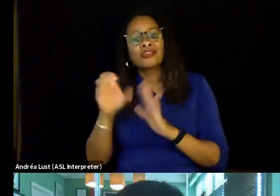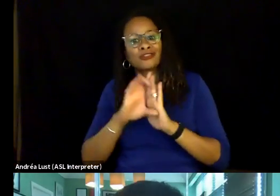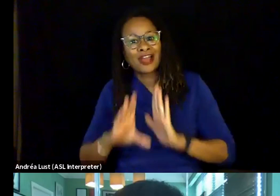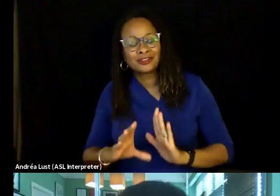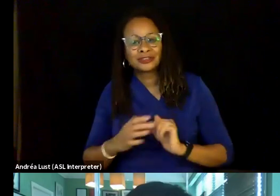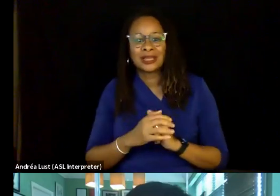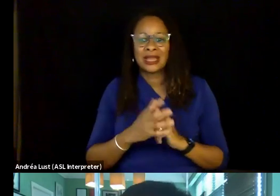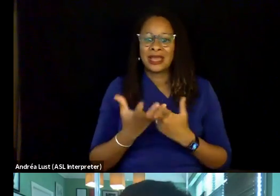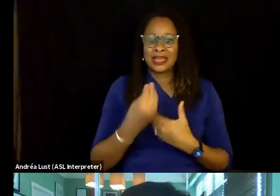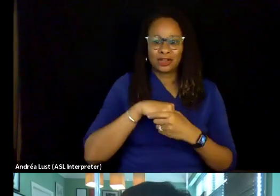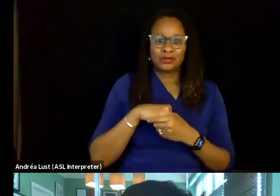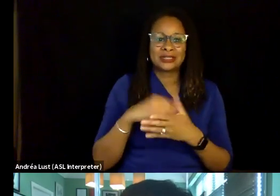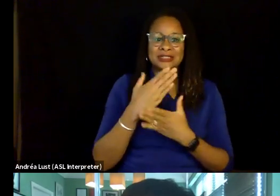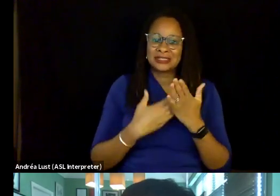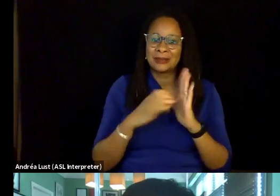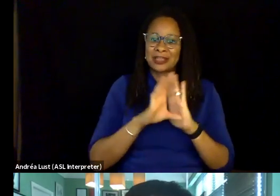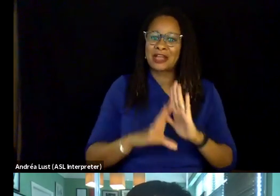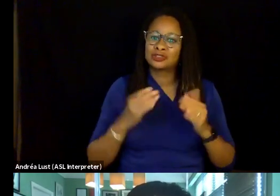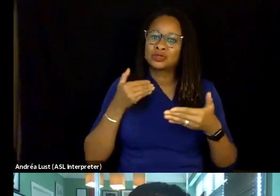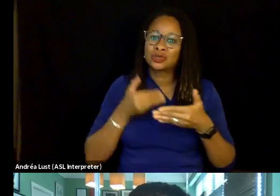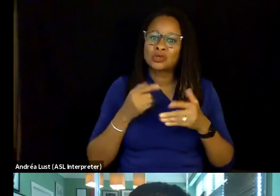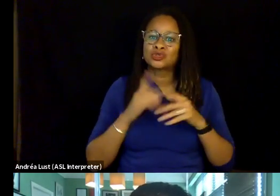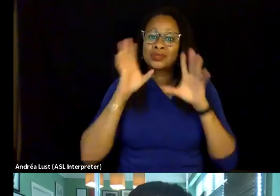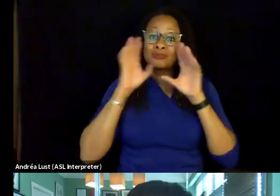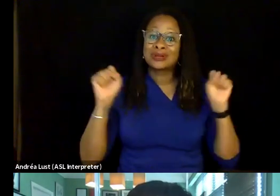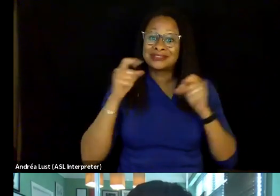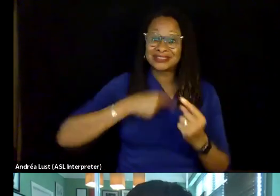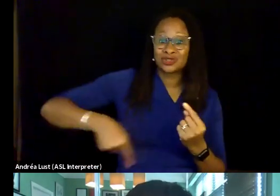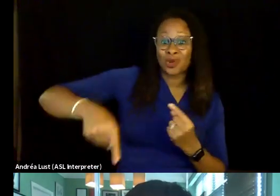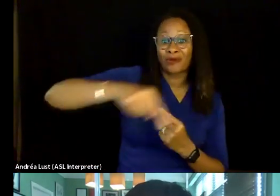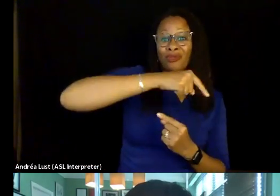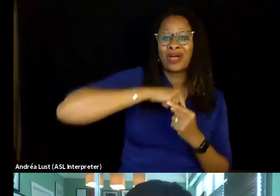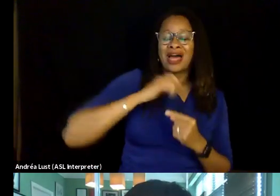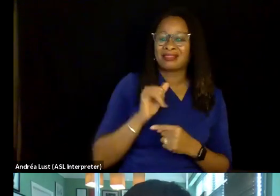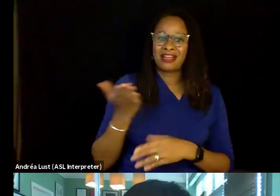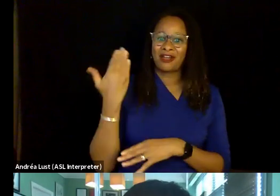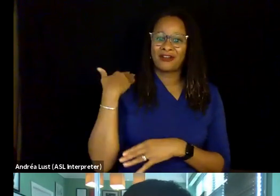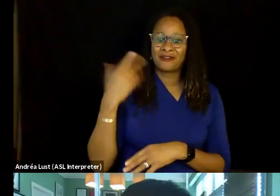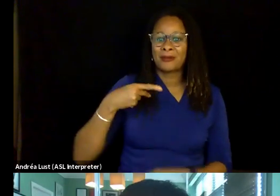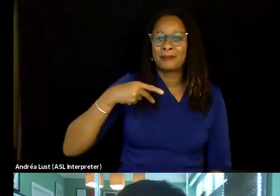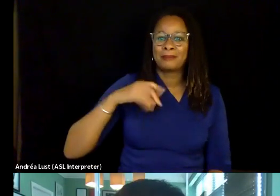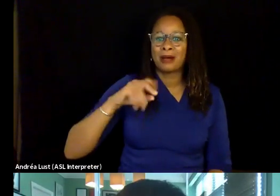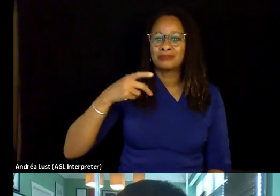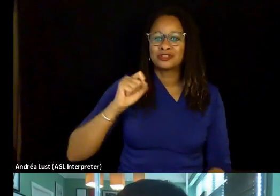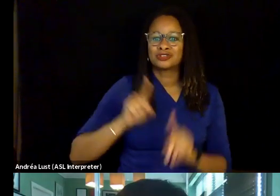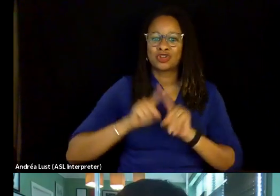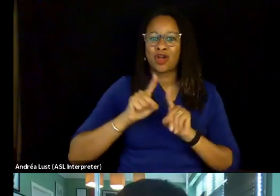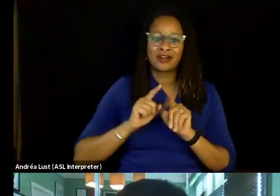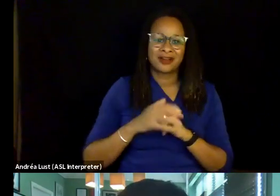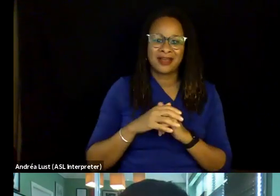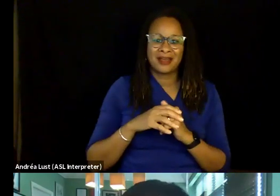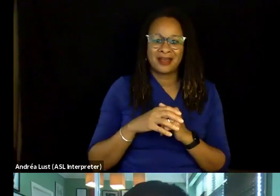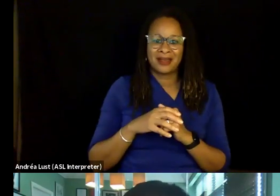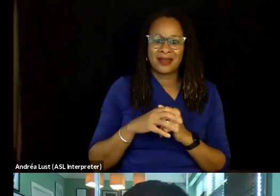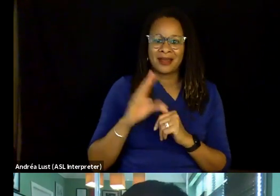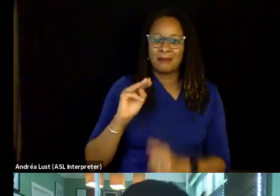and including some characters close to the president's circle, like the former pop star turned political appointee,